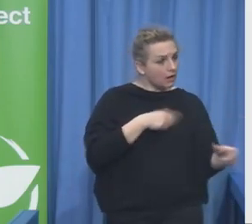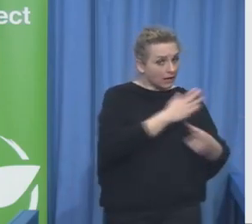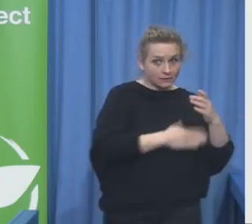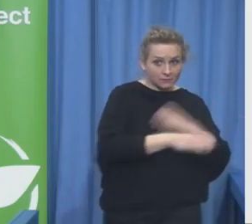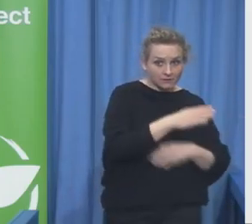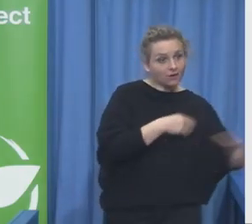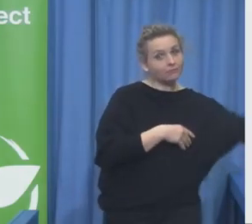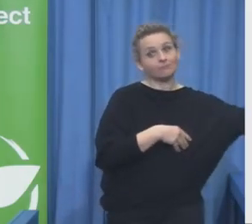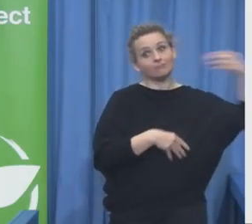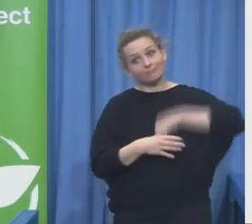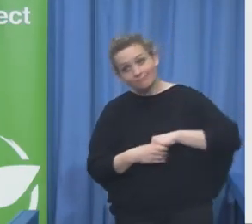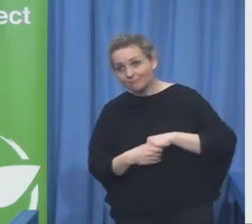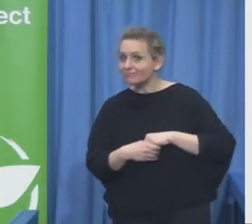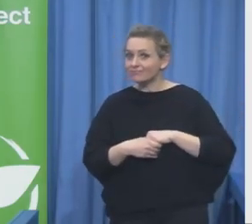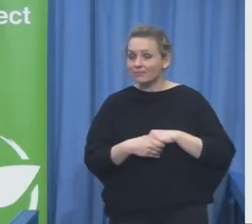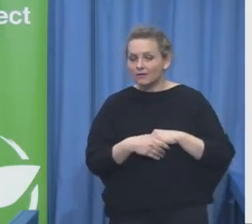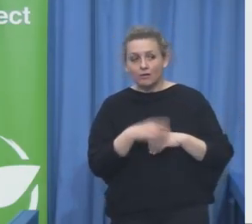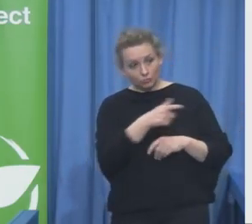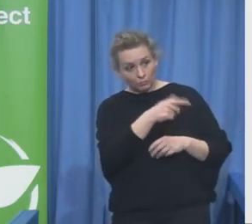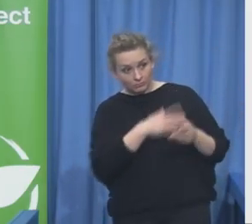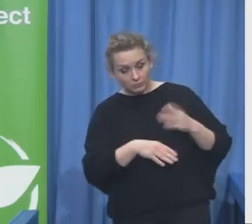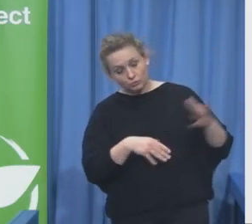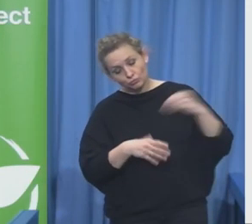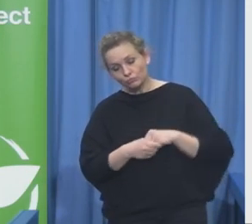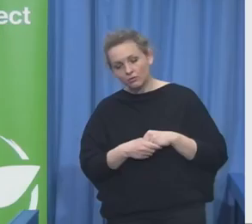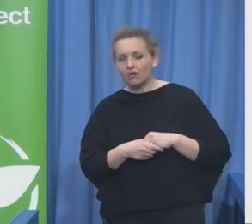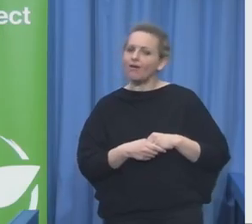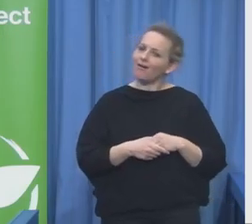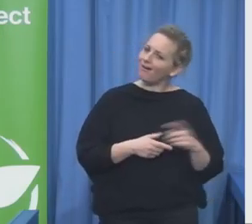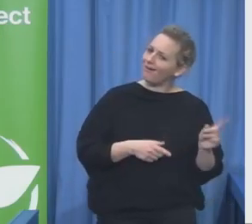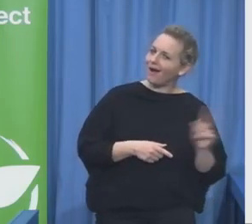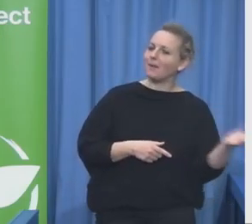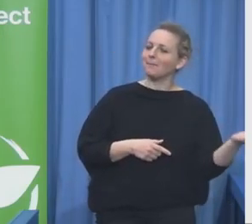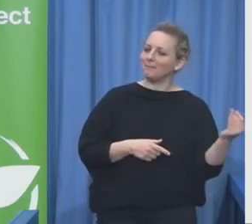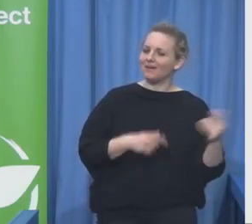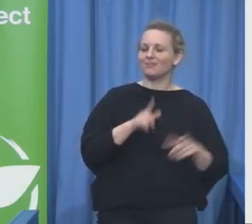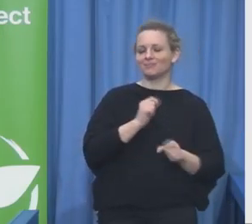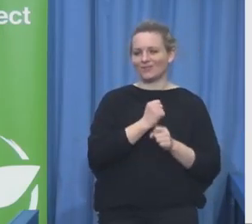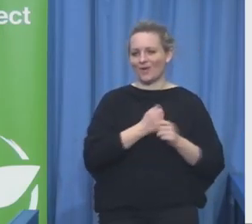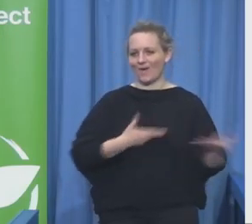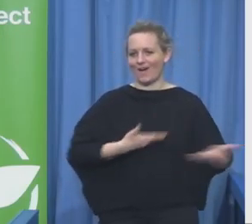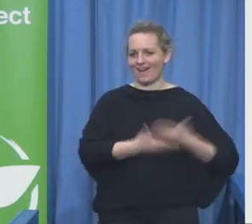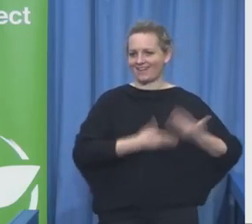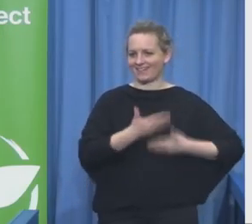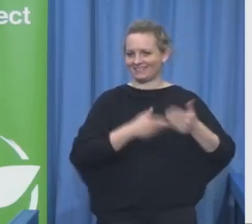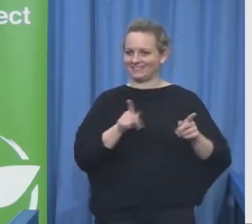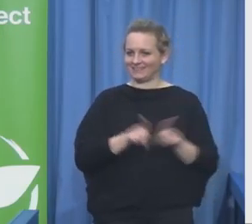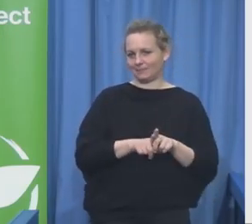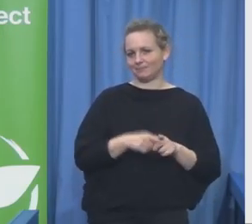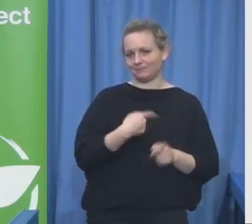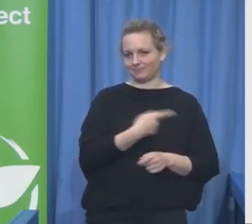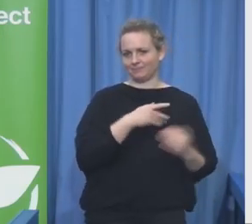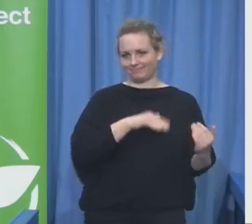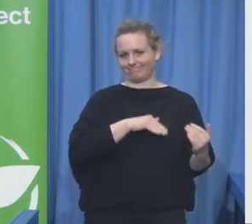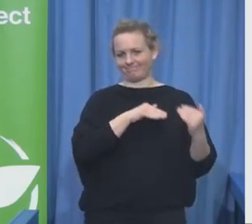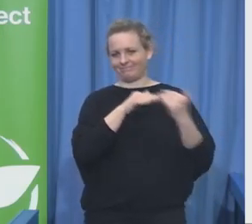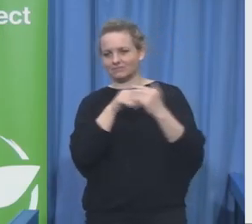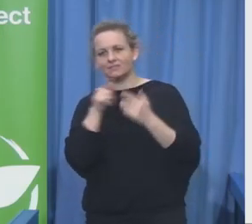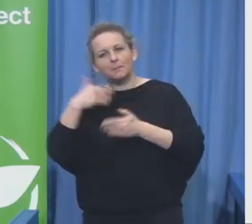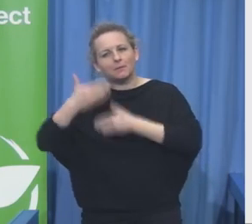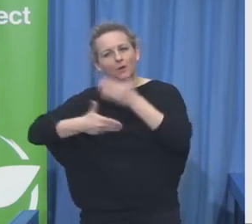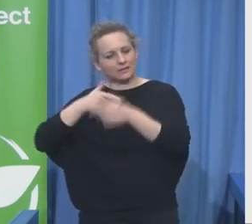not going to just remain in entry-level positions. They're going to have career progression like anyone else. That's key. So